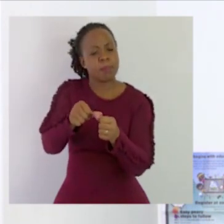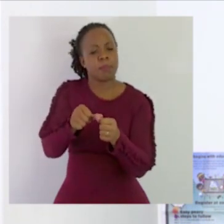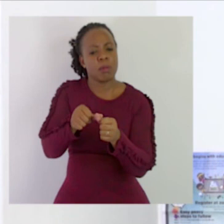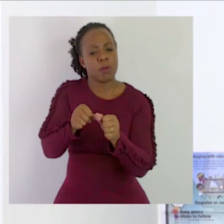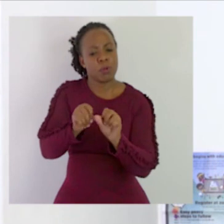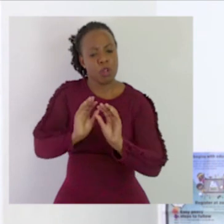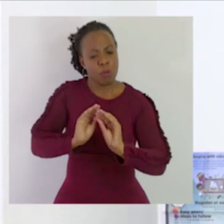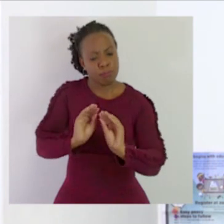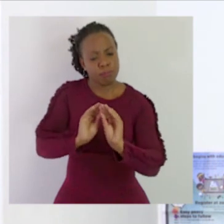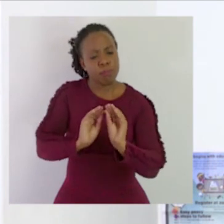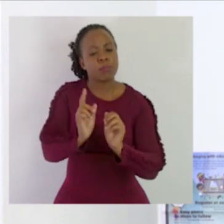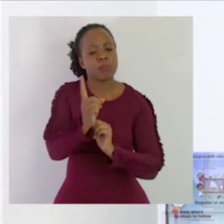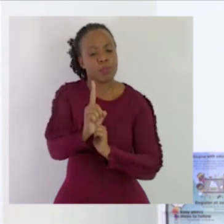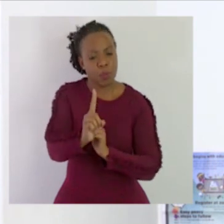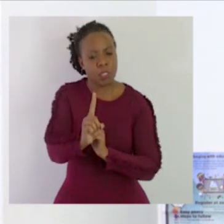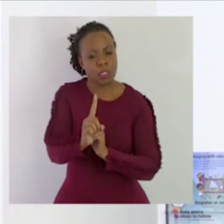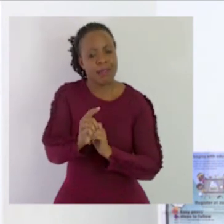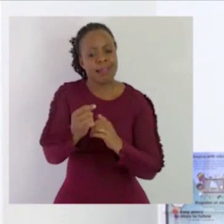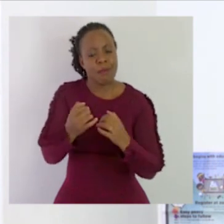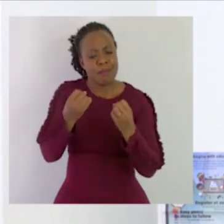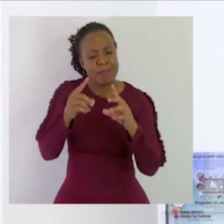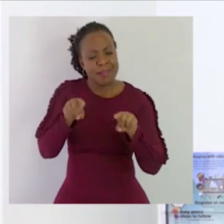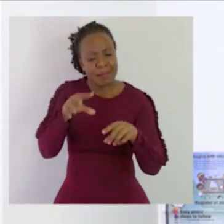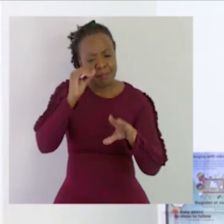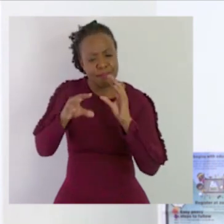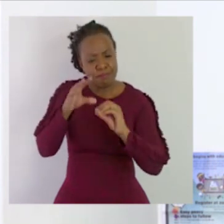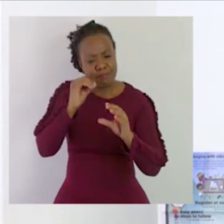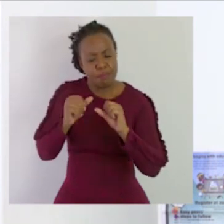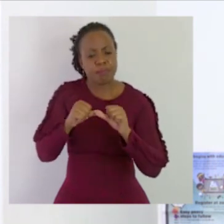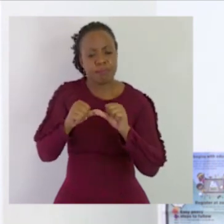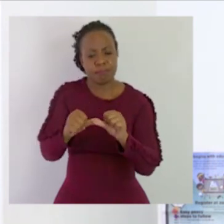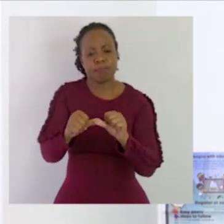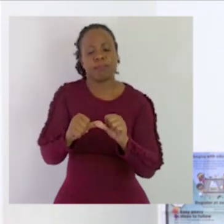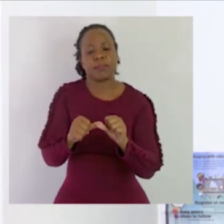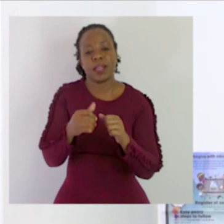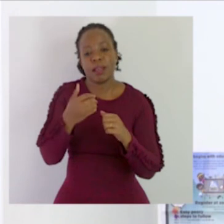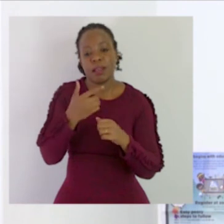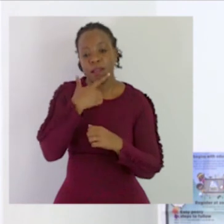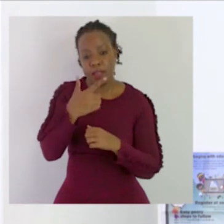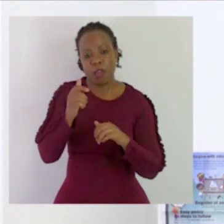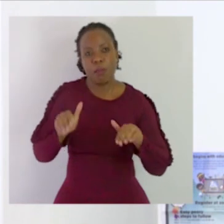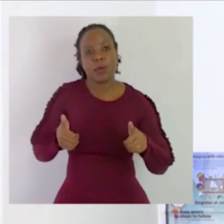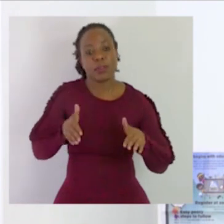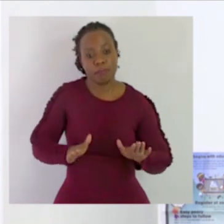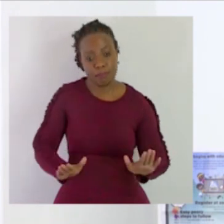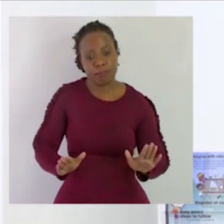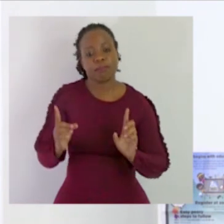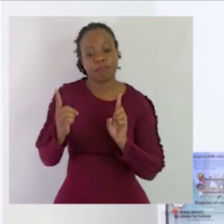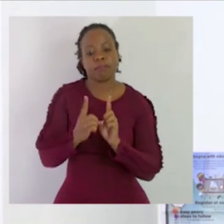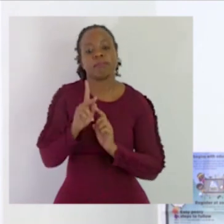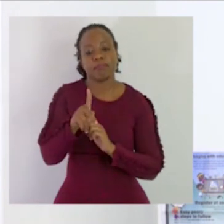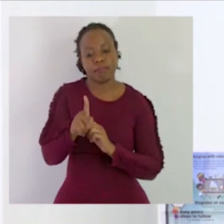forgotten a lot of things that we've been learning. Thank you, boys and girls. We will meet in the